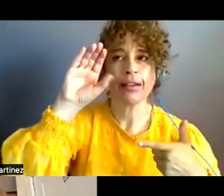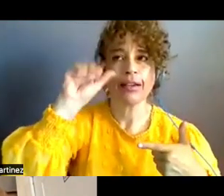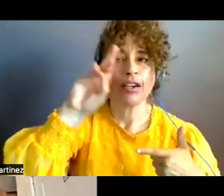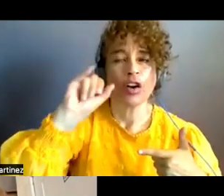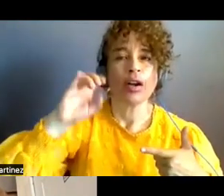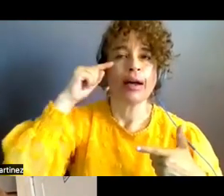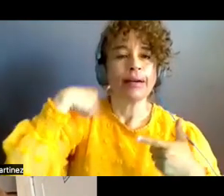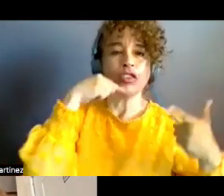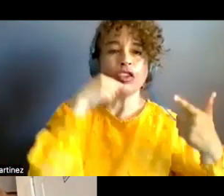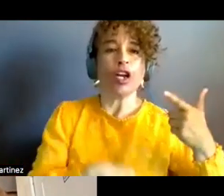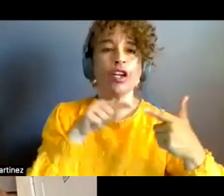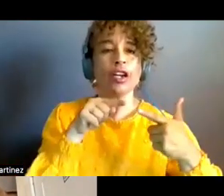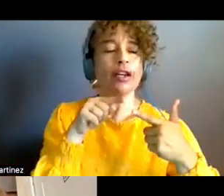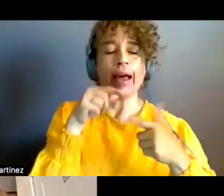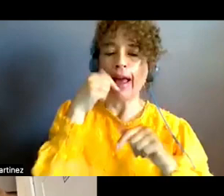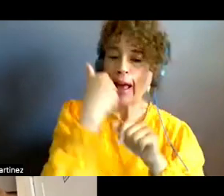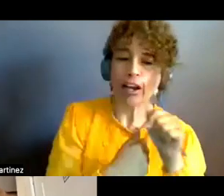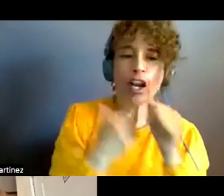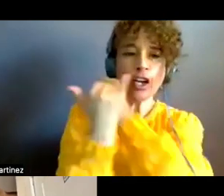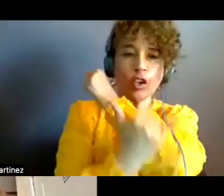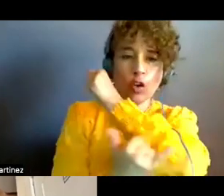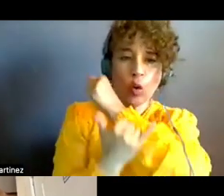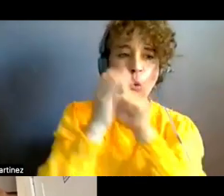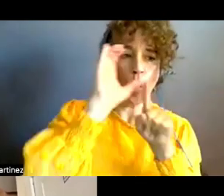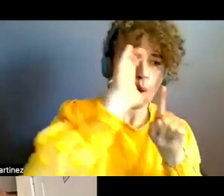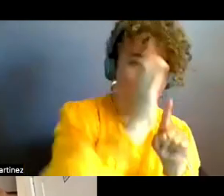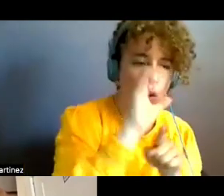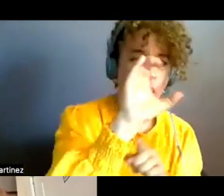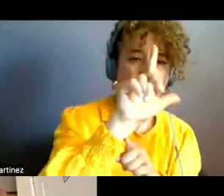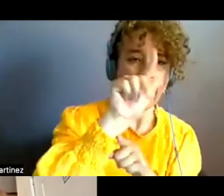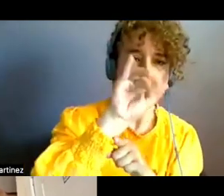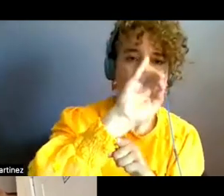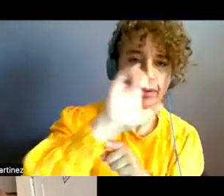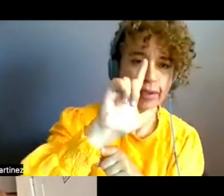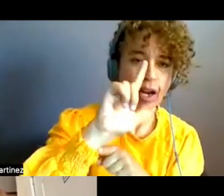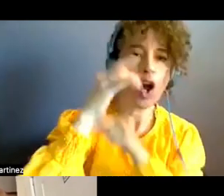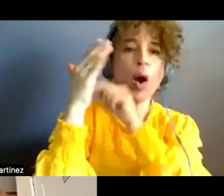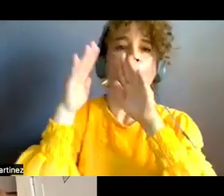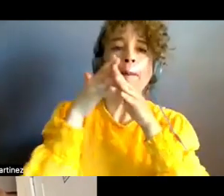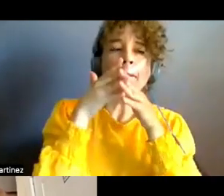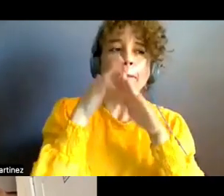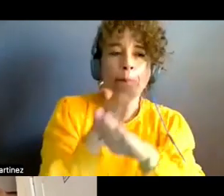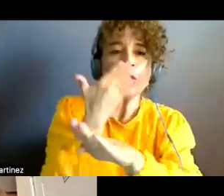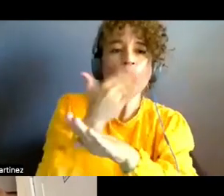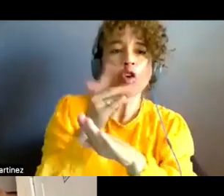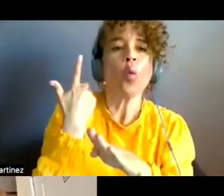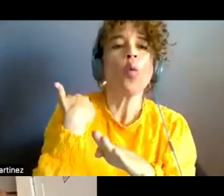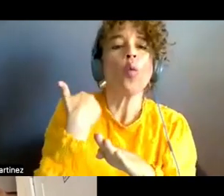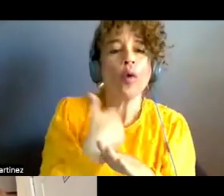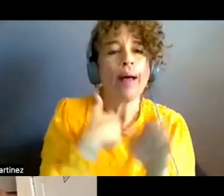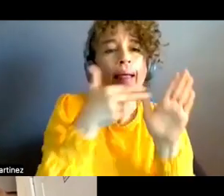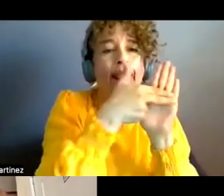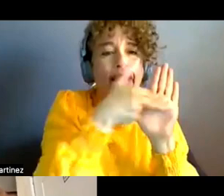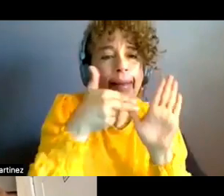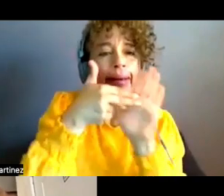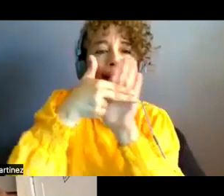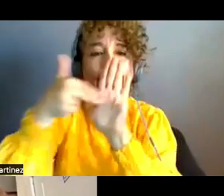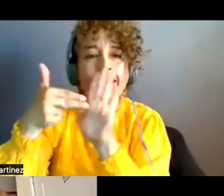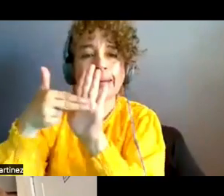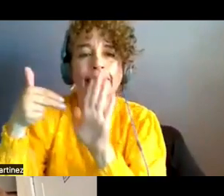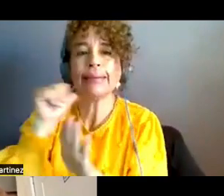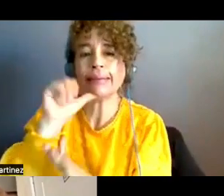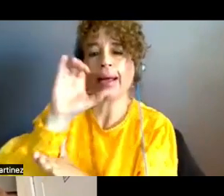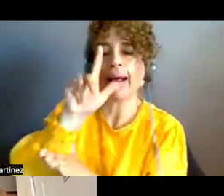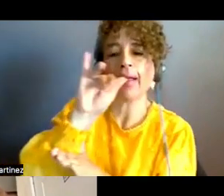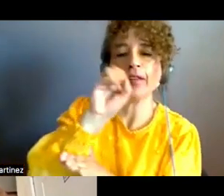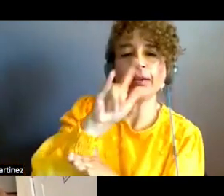classical music. Every culture has their classical music, right? Yeah. It's just that we have labeled not classical